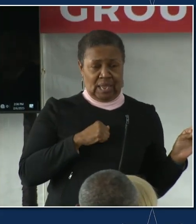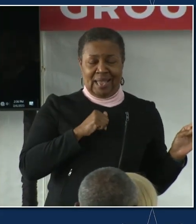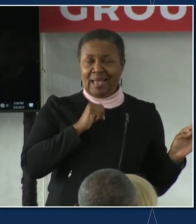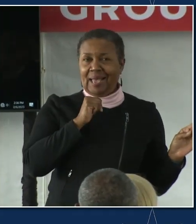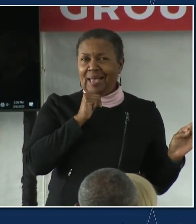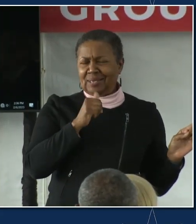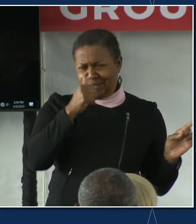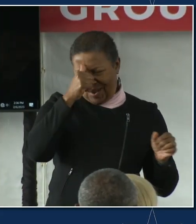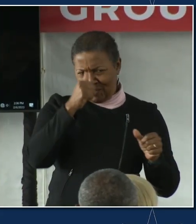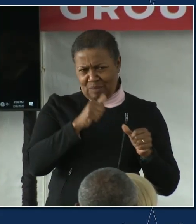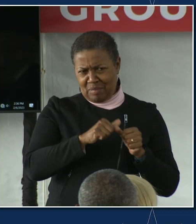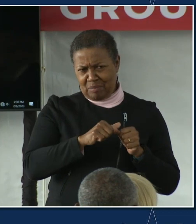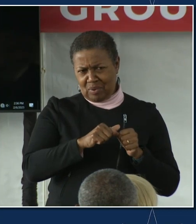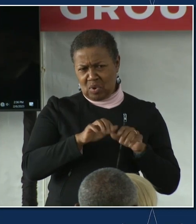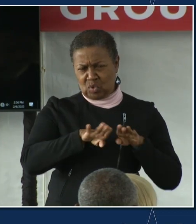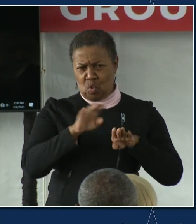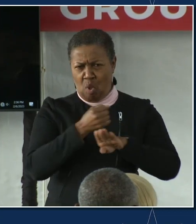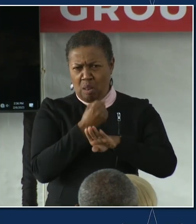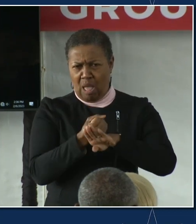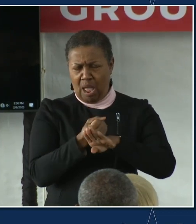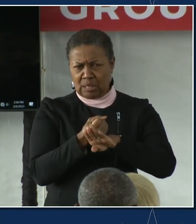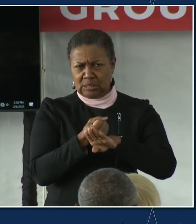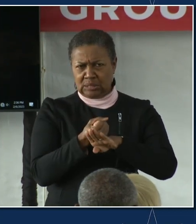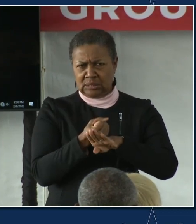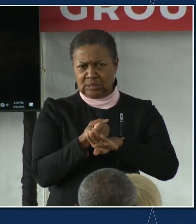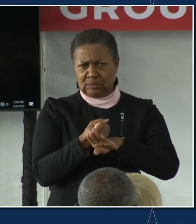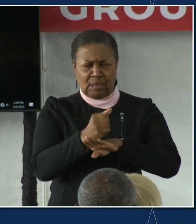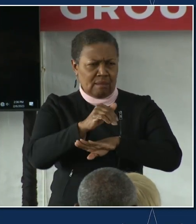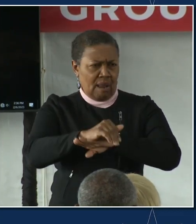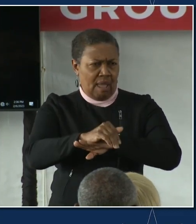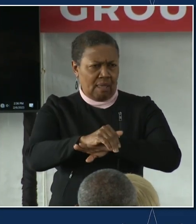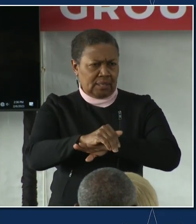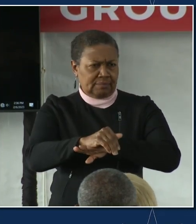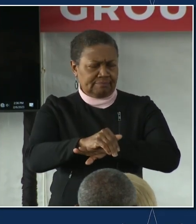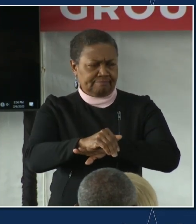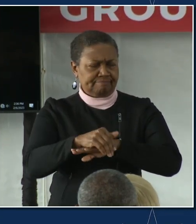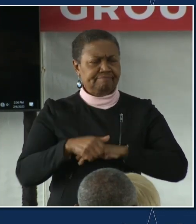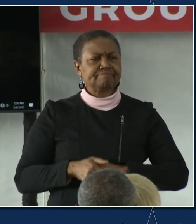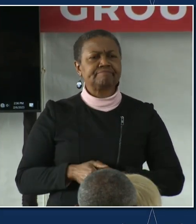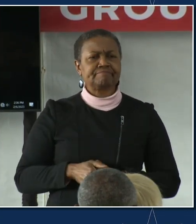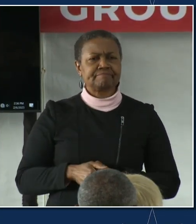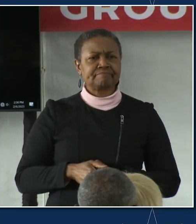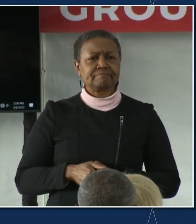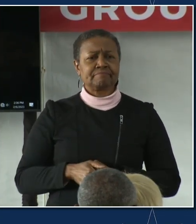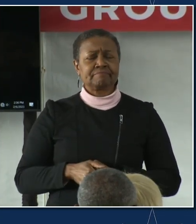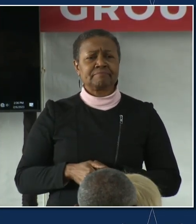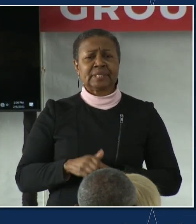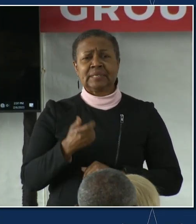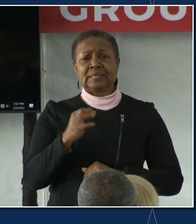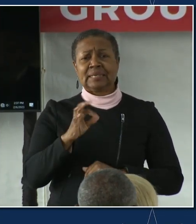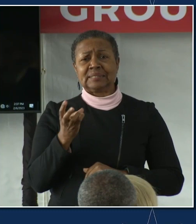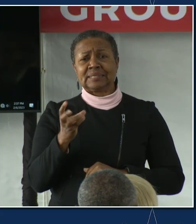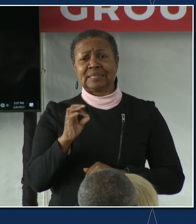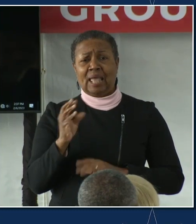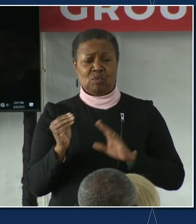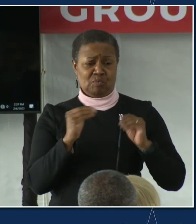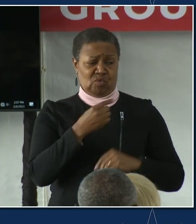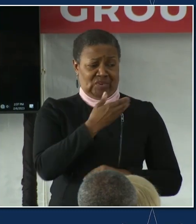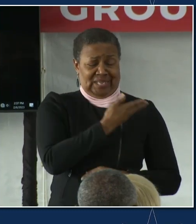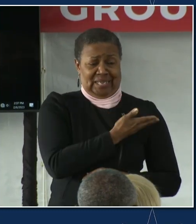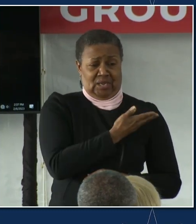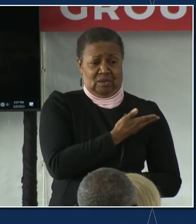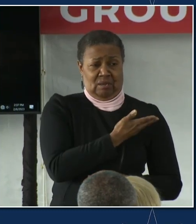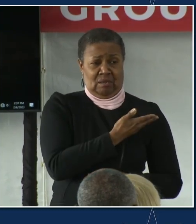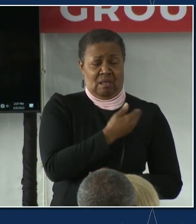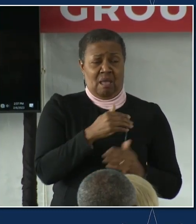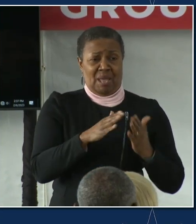hardly ever remember locking our doors at night. Yes, sir. When we moved here in 1969, yes, and